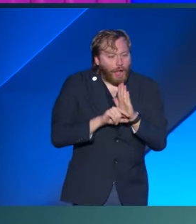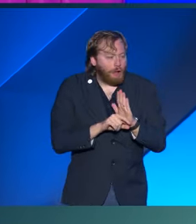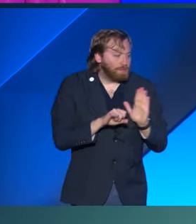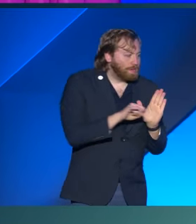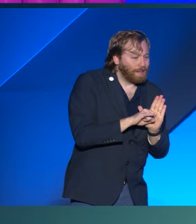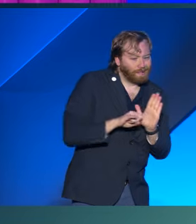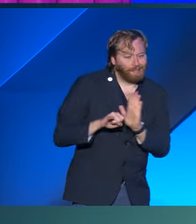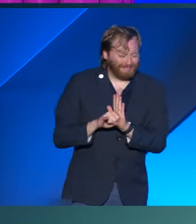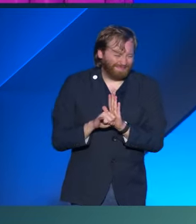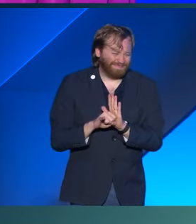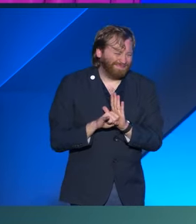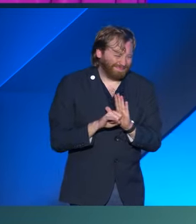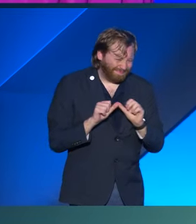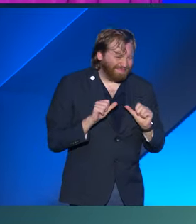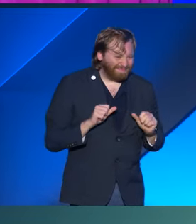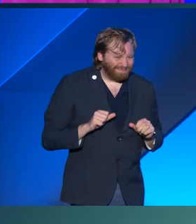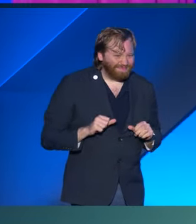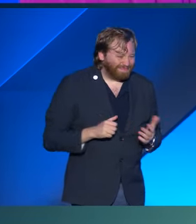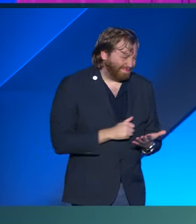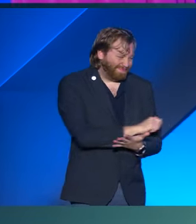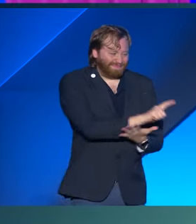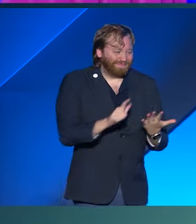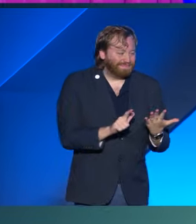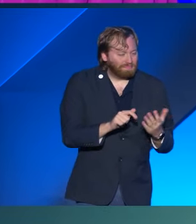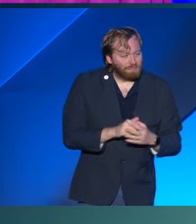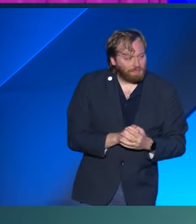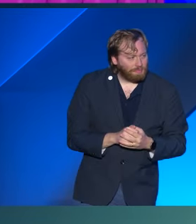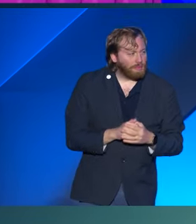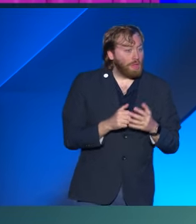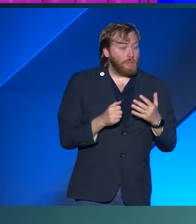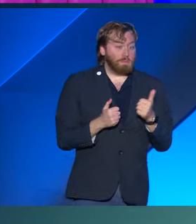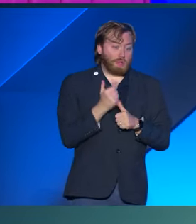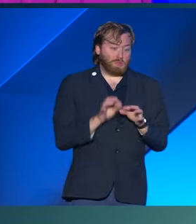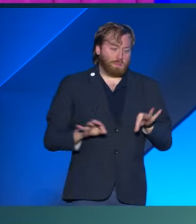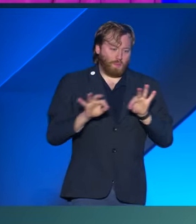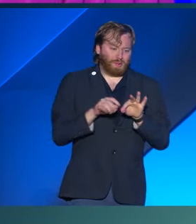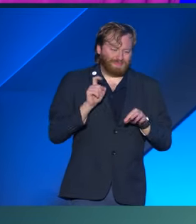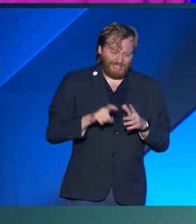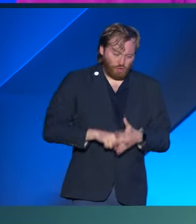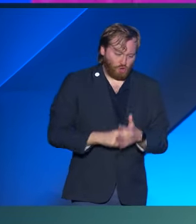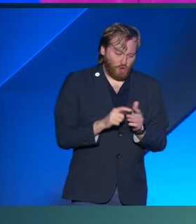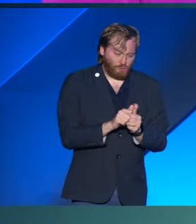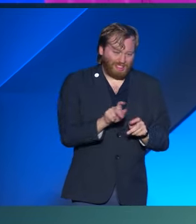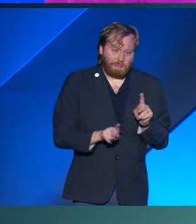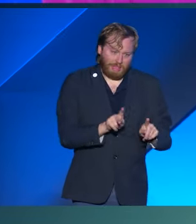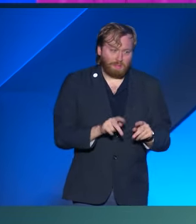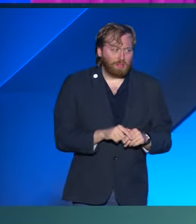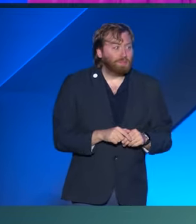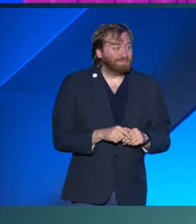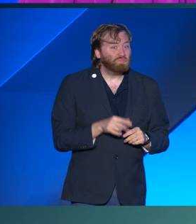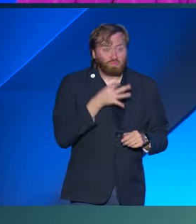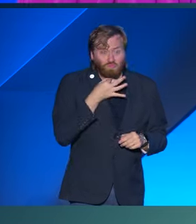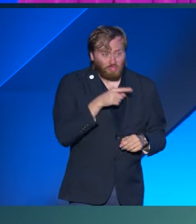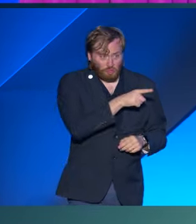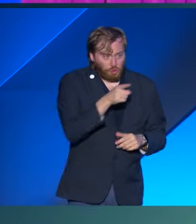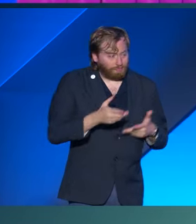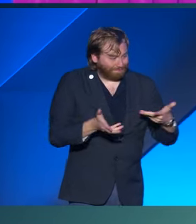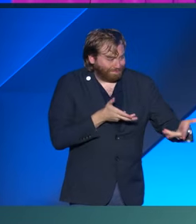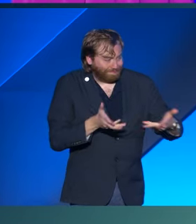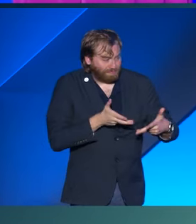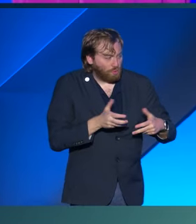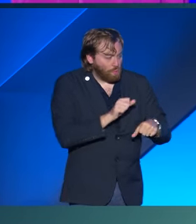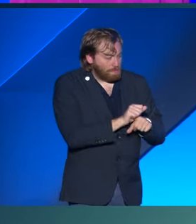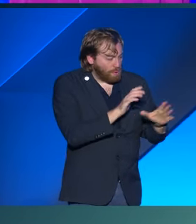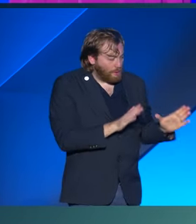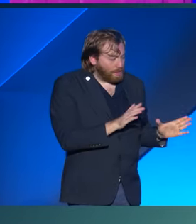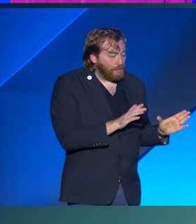Above all, we have to start with people. Have you spent any time with your employees and counterparts to discover